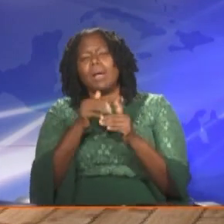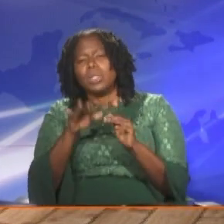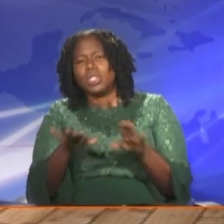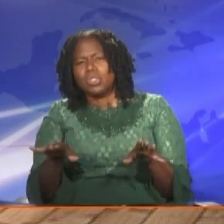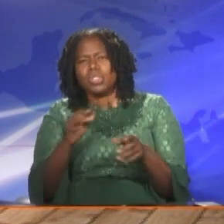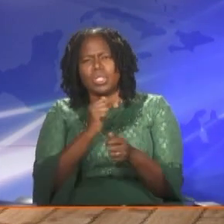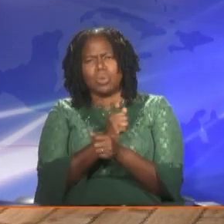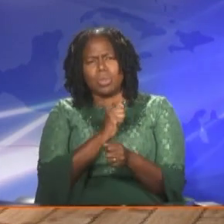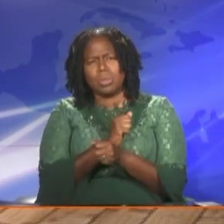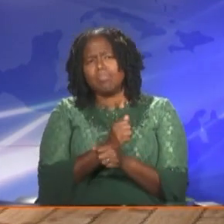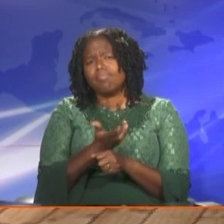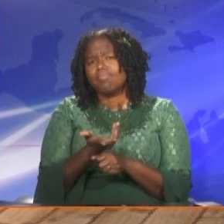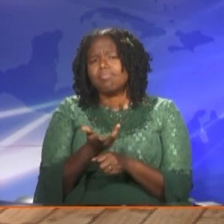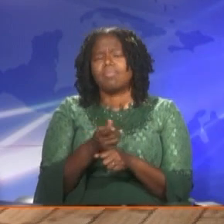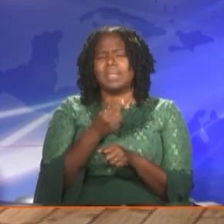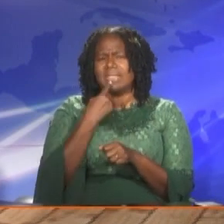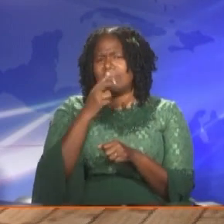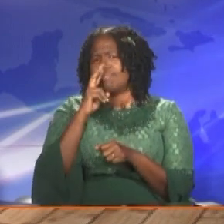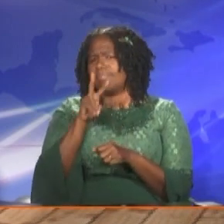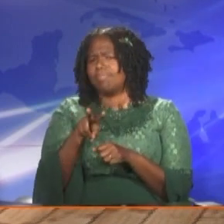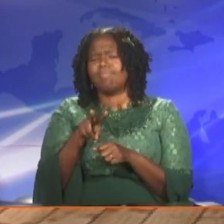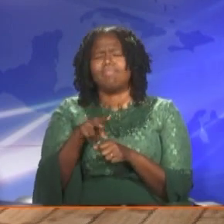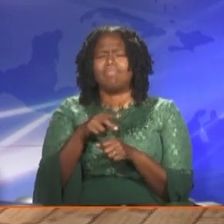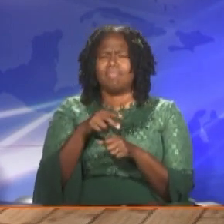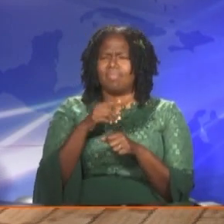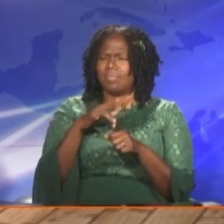of child labor in art. We also ran